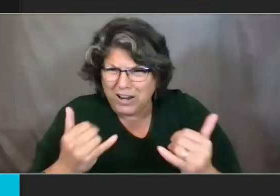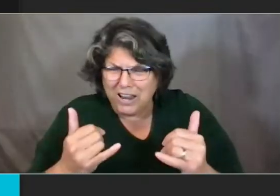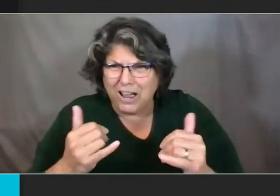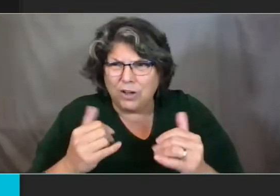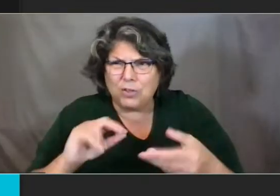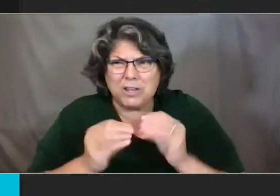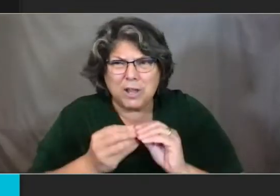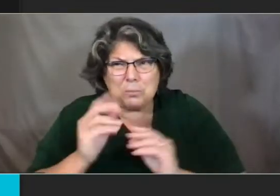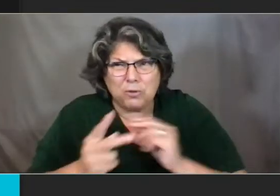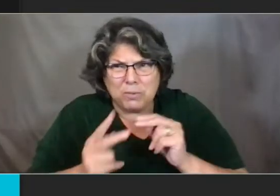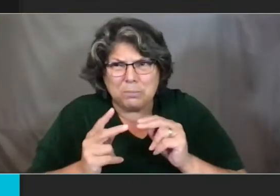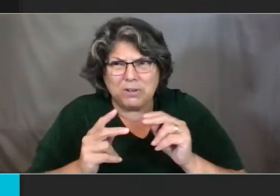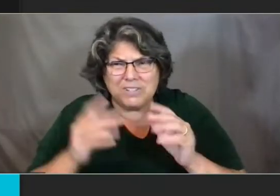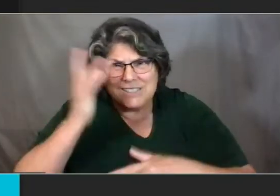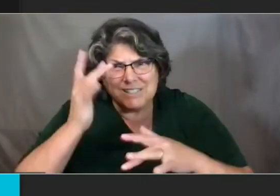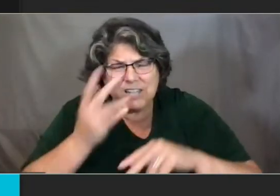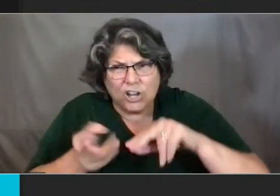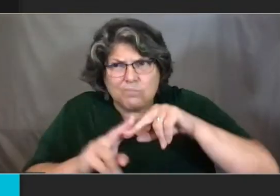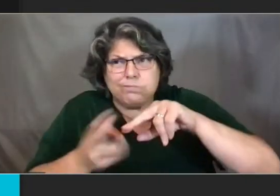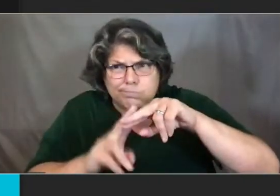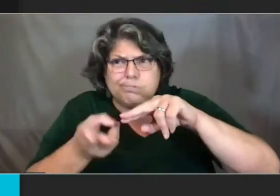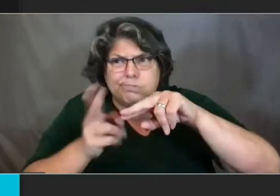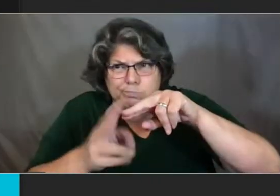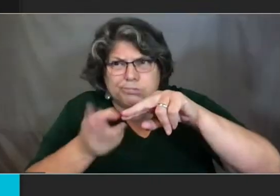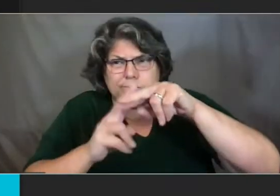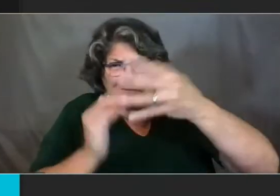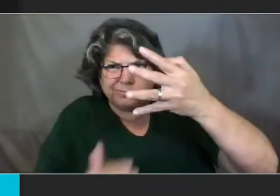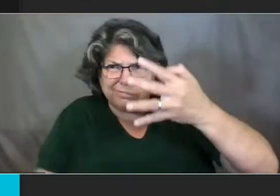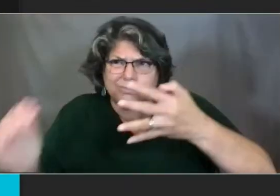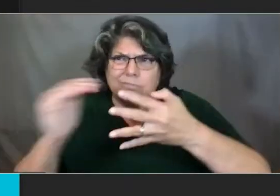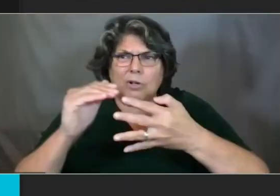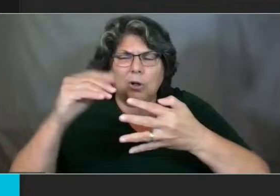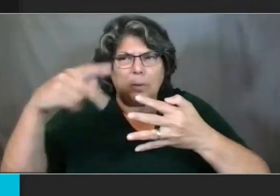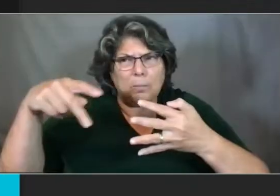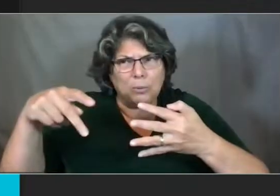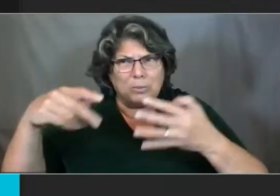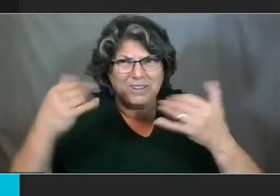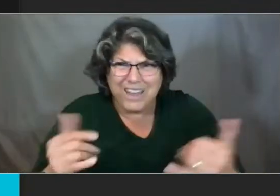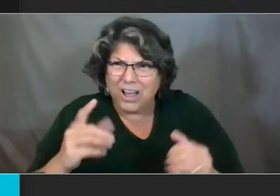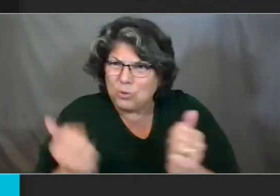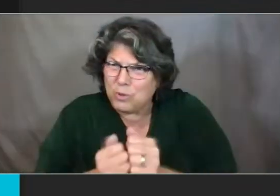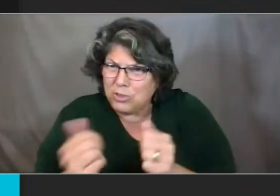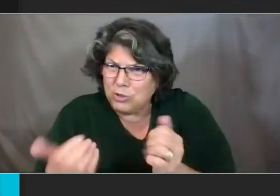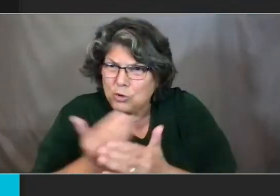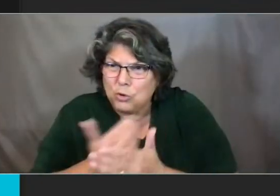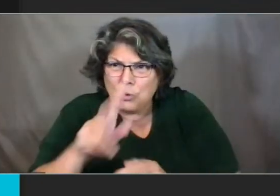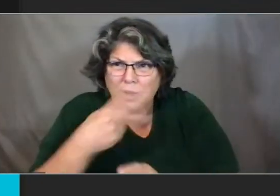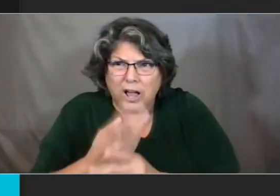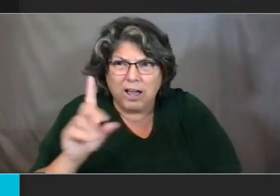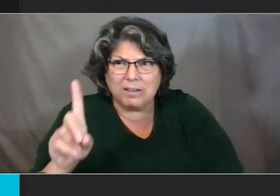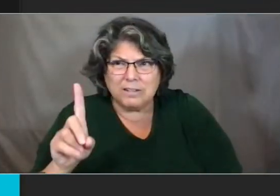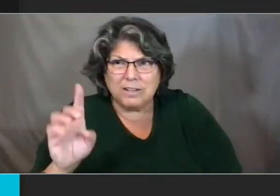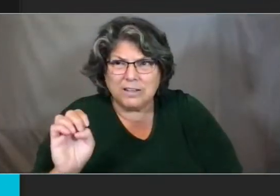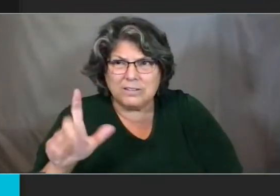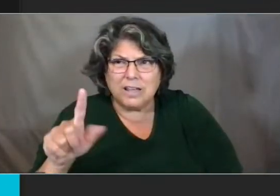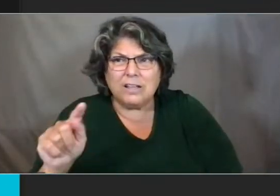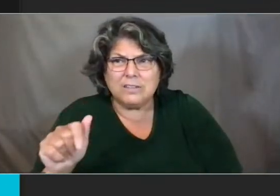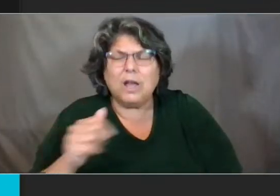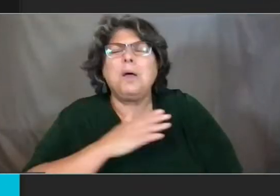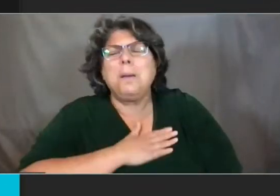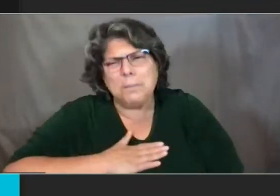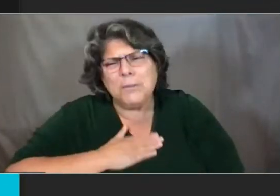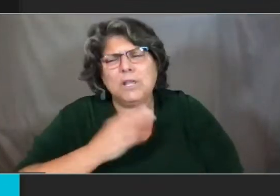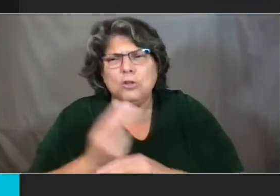in the purple tier, we have a Delta variant, please consider wearing a mask when you're indoors in